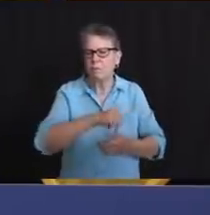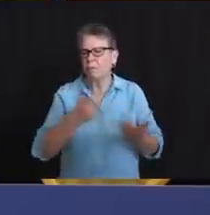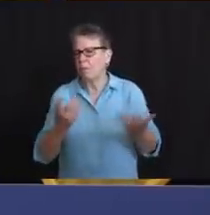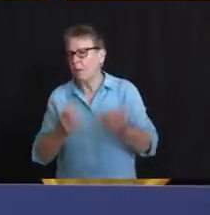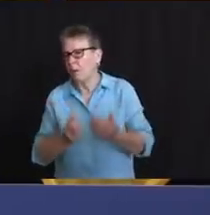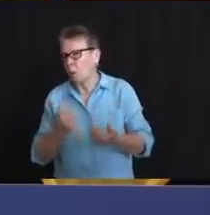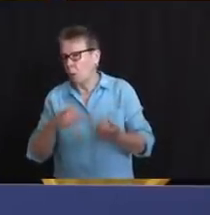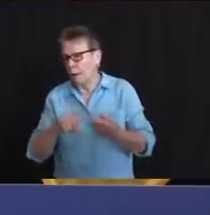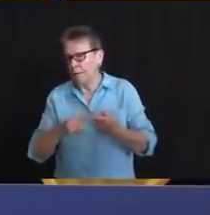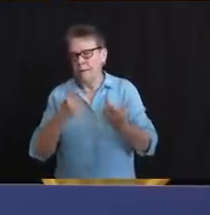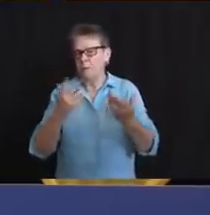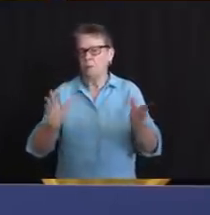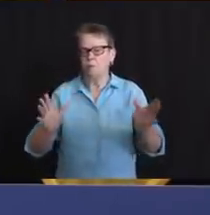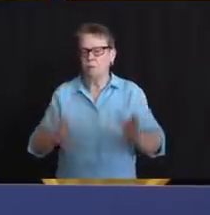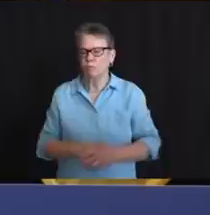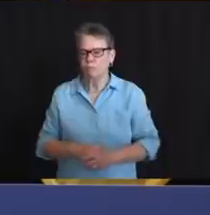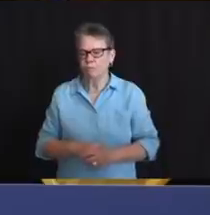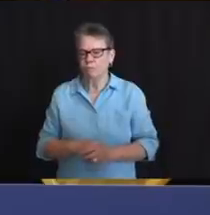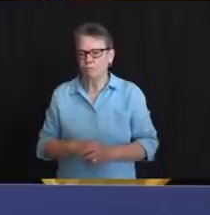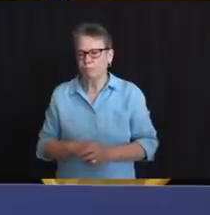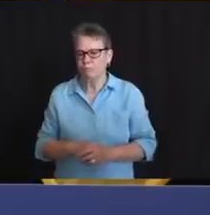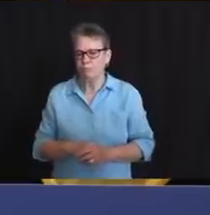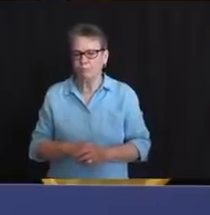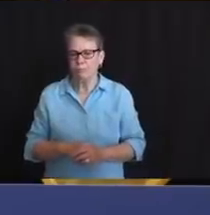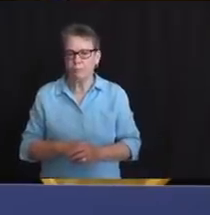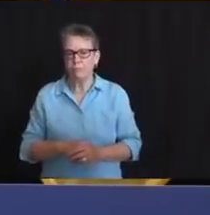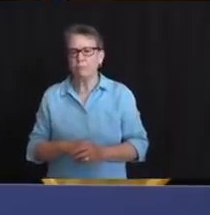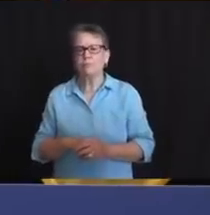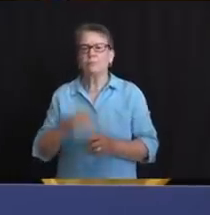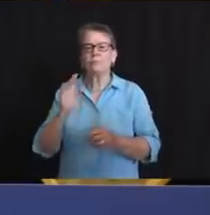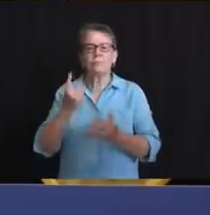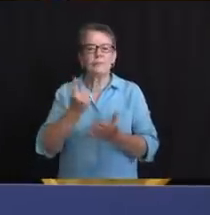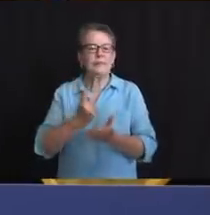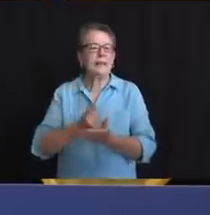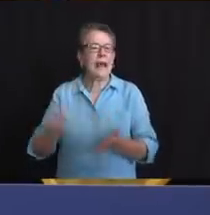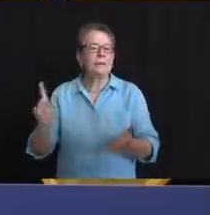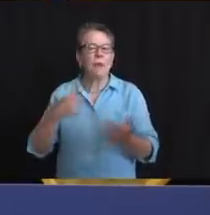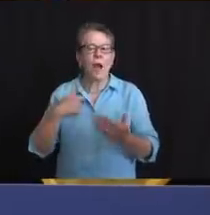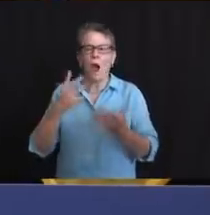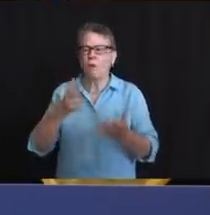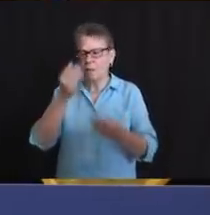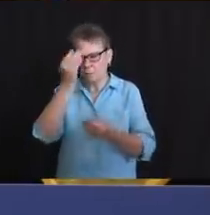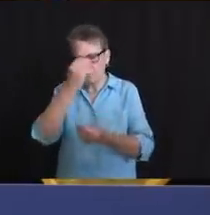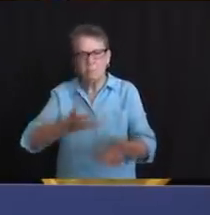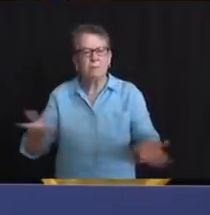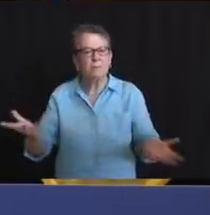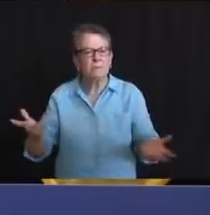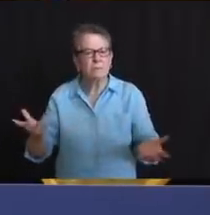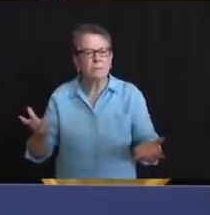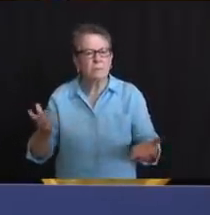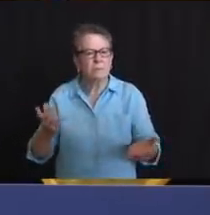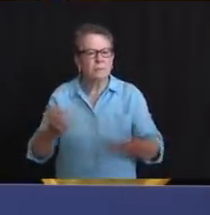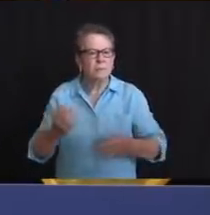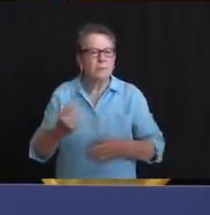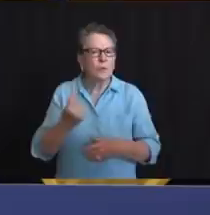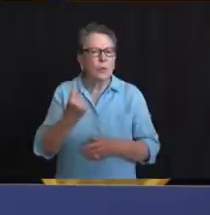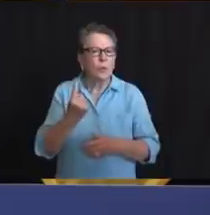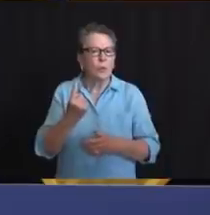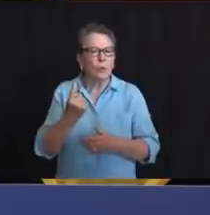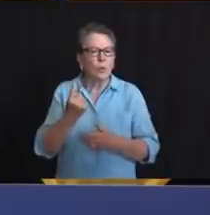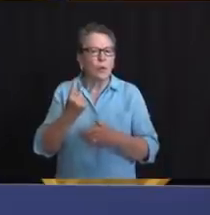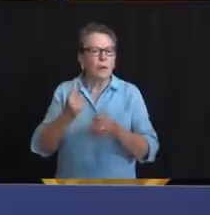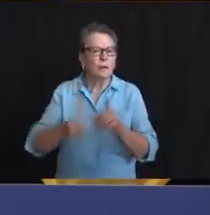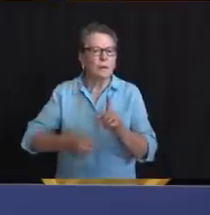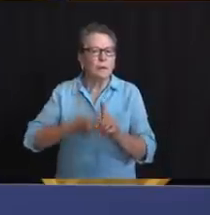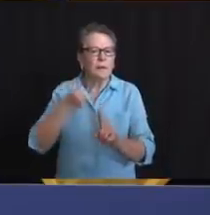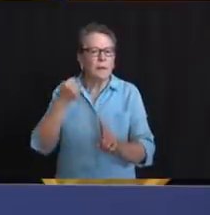We mentioned this last week, there is one reality which does probably impact timing, at least on the margin, and that is the guidance